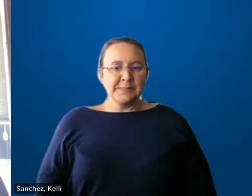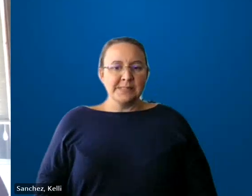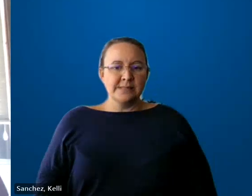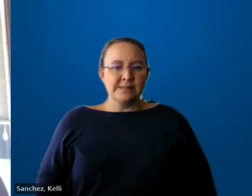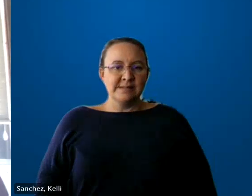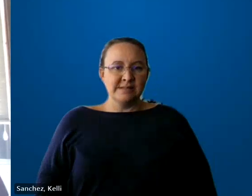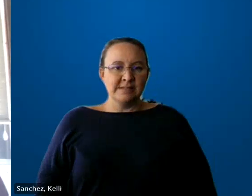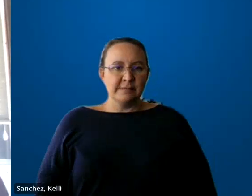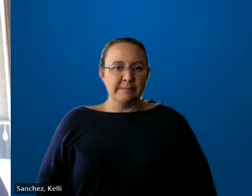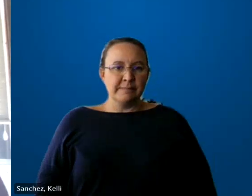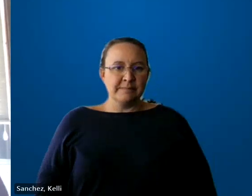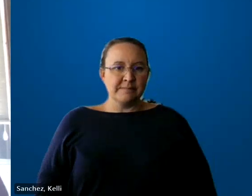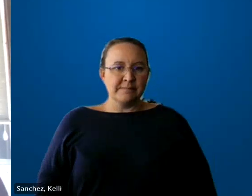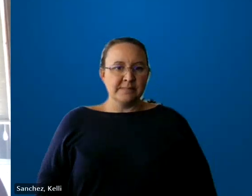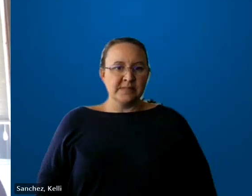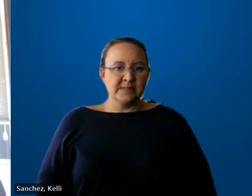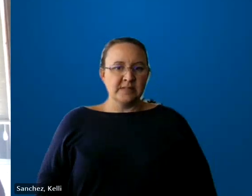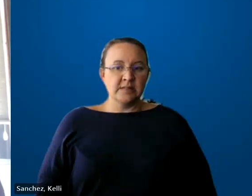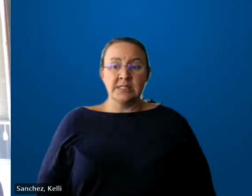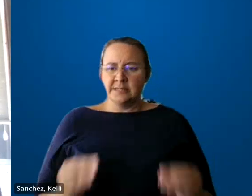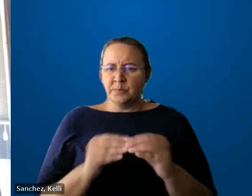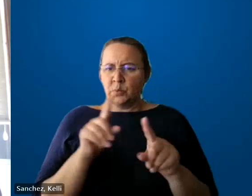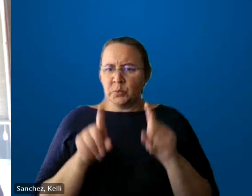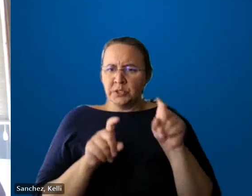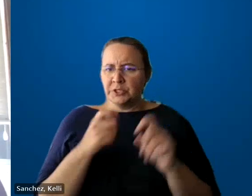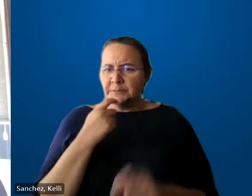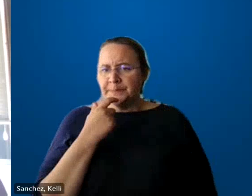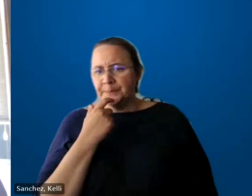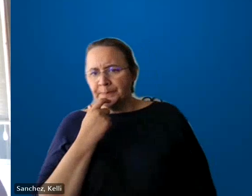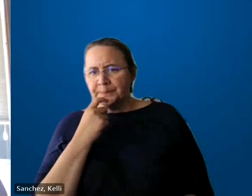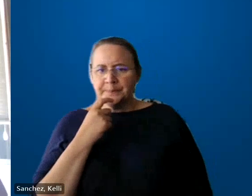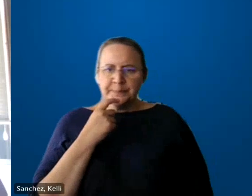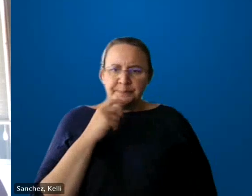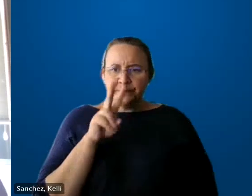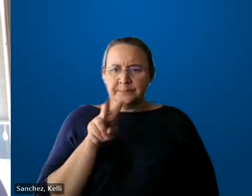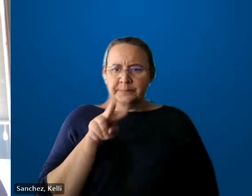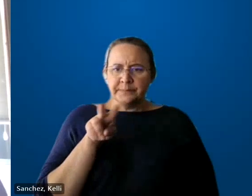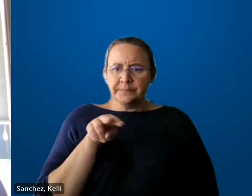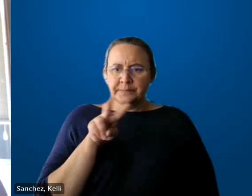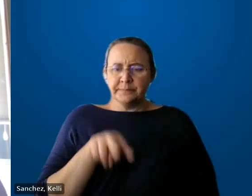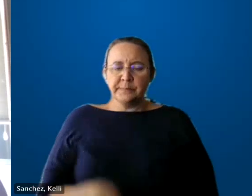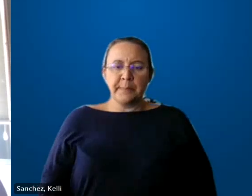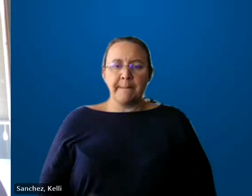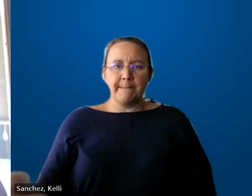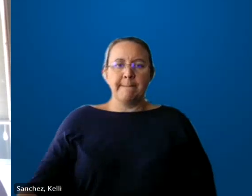Okay, let's see if we have more questions. Um,